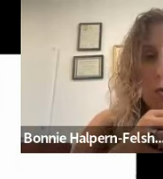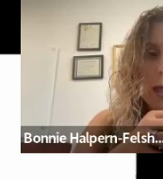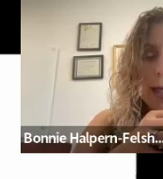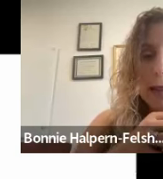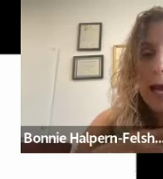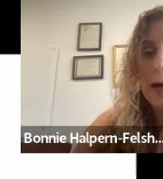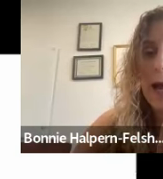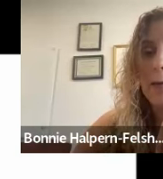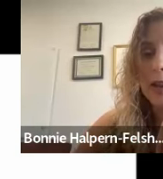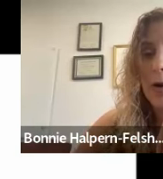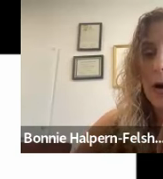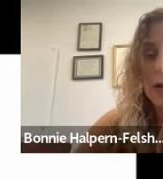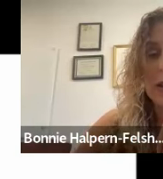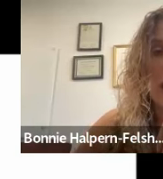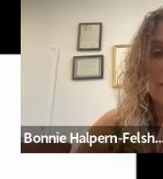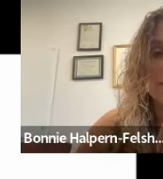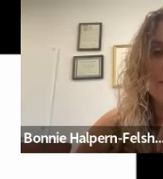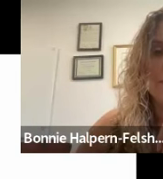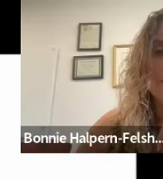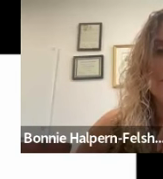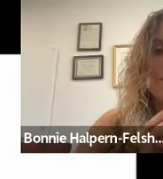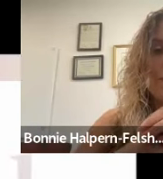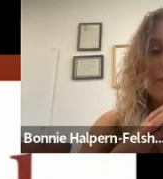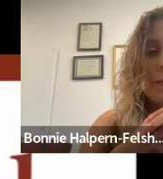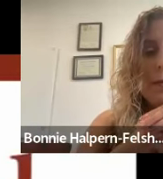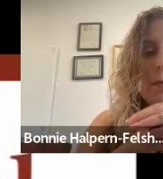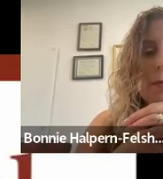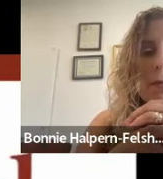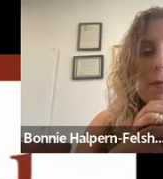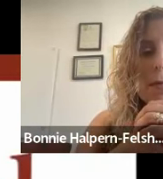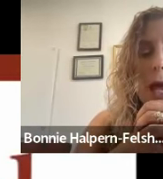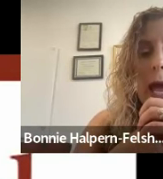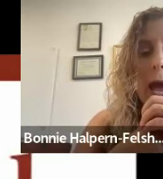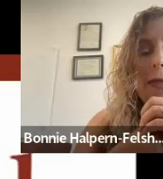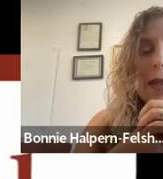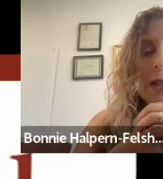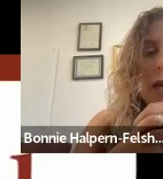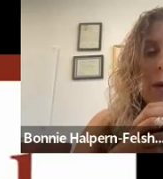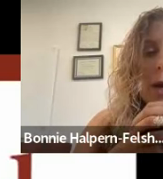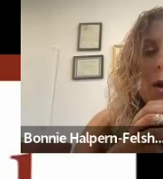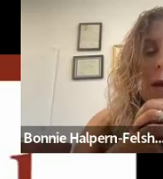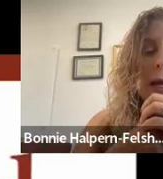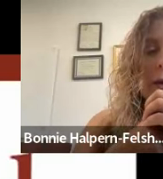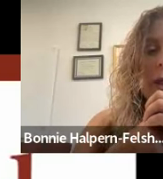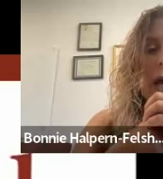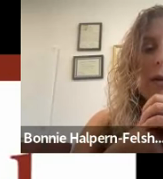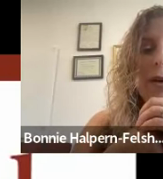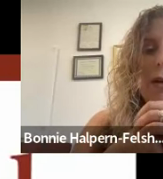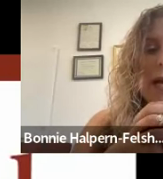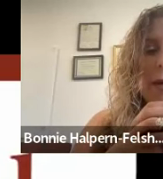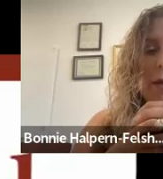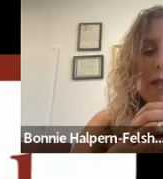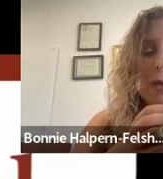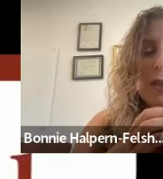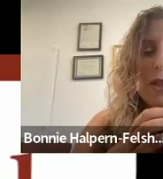just don't realize that, how much stronger it's gotten. And then let's talk about harm. I hear a lot of,